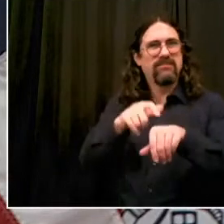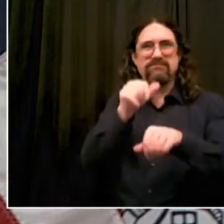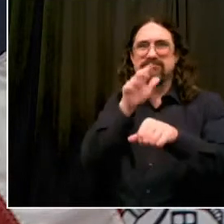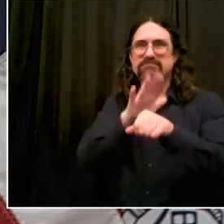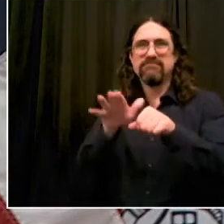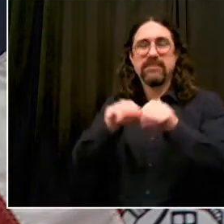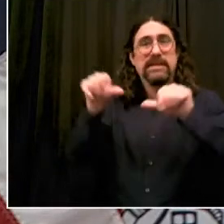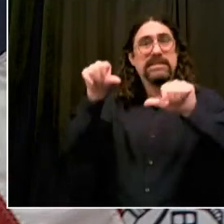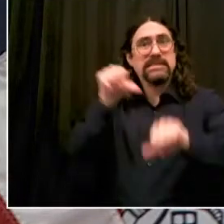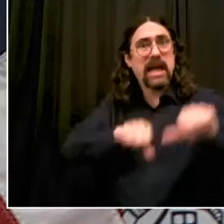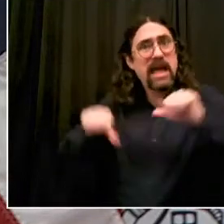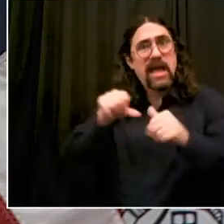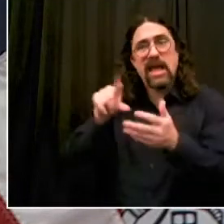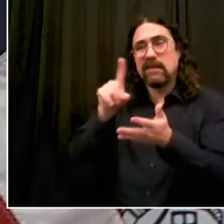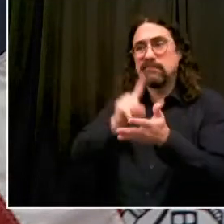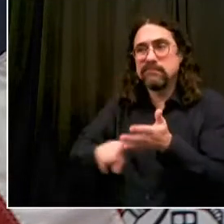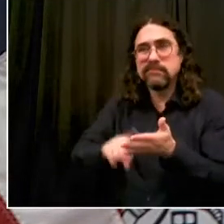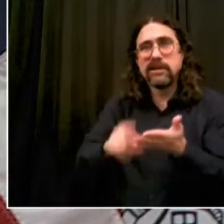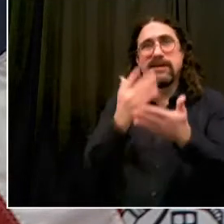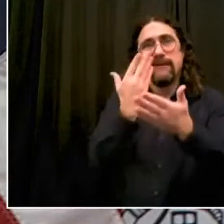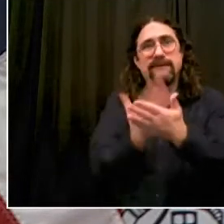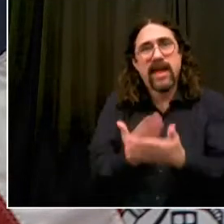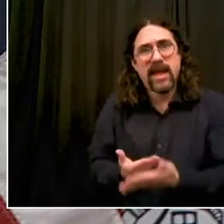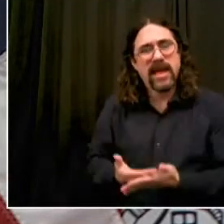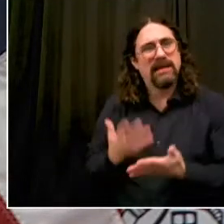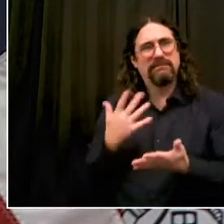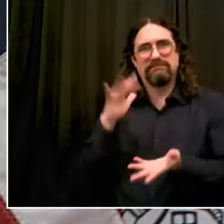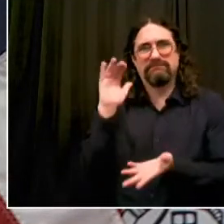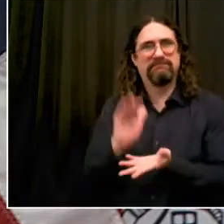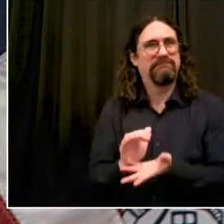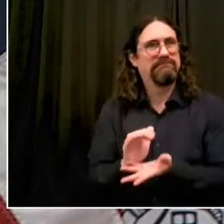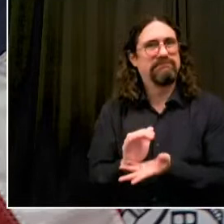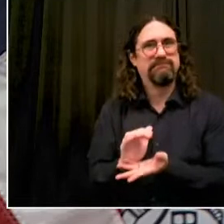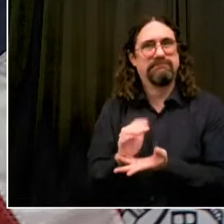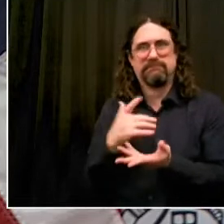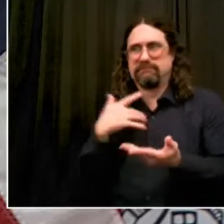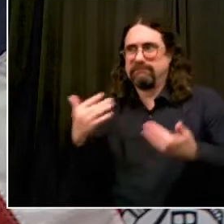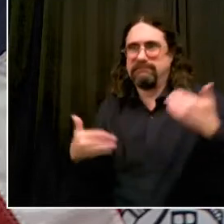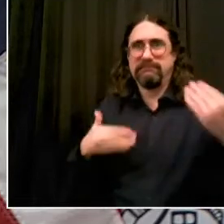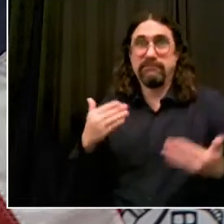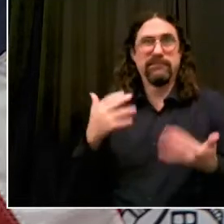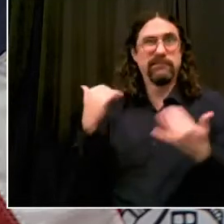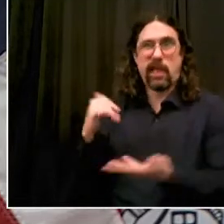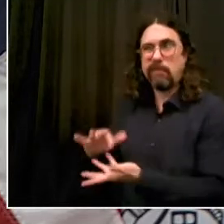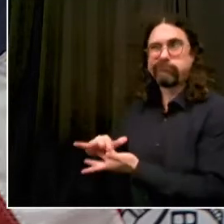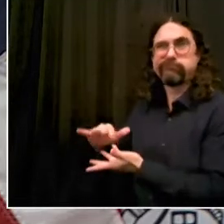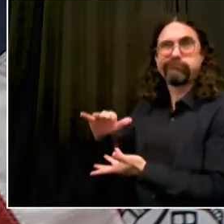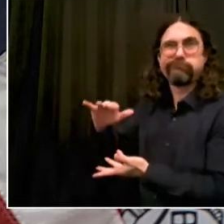the governor, our teams have talked. We all agreed that we have a different reality